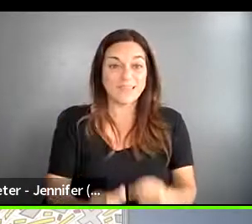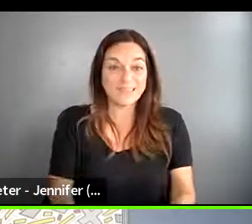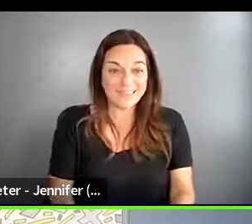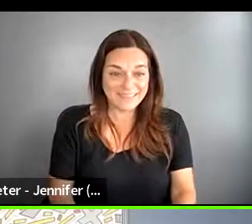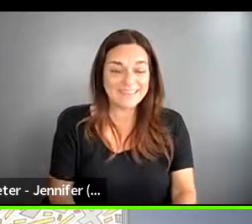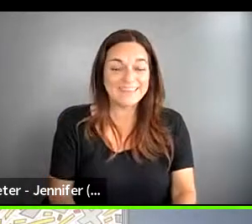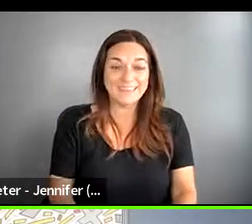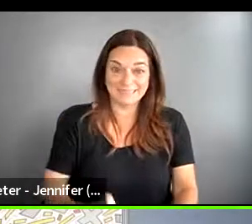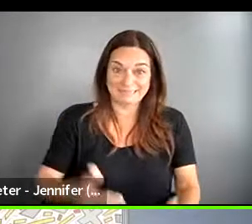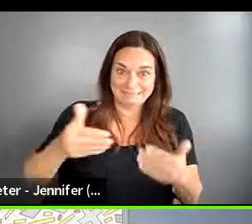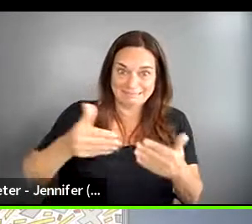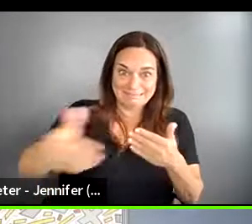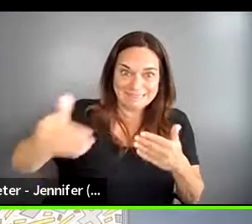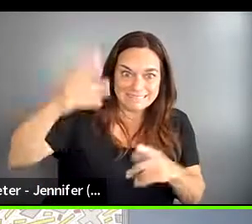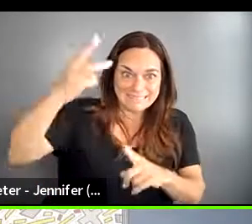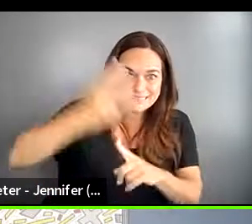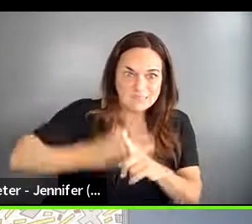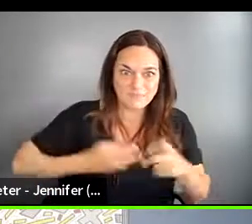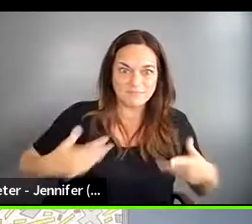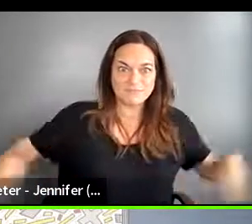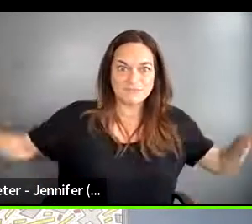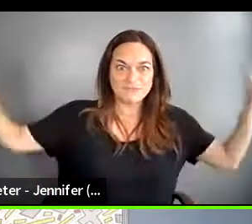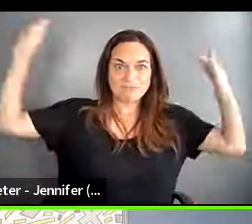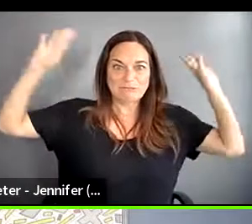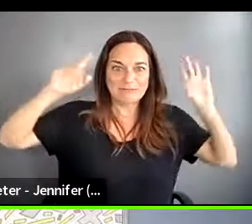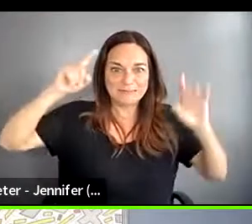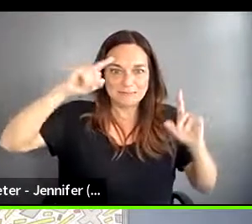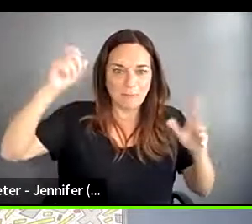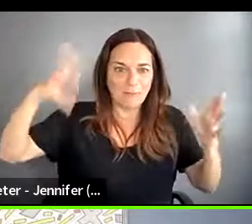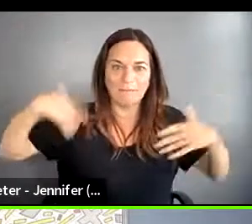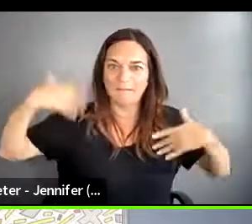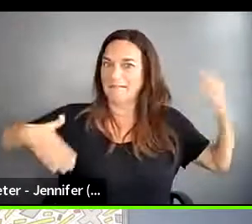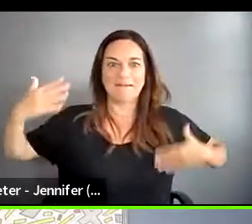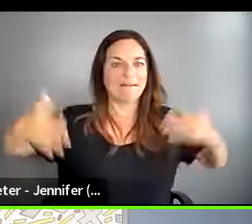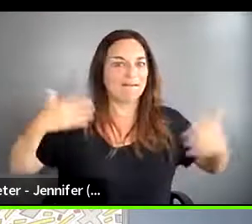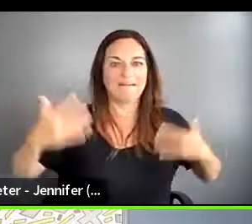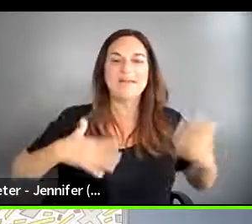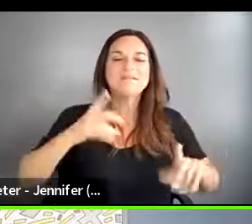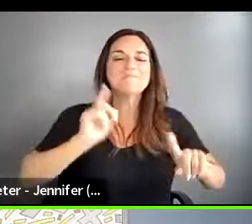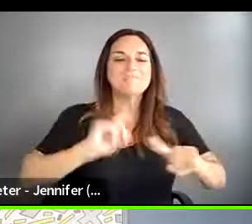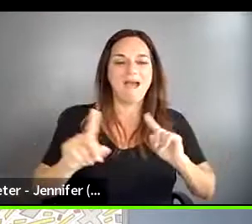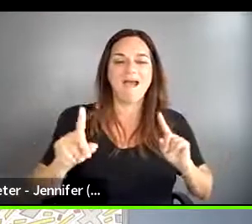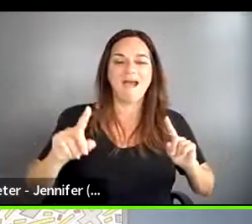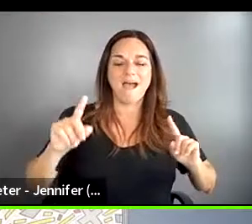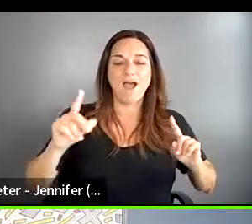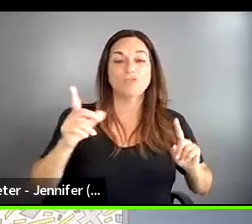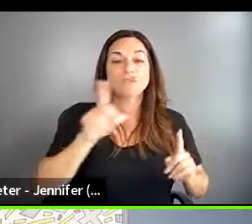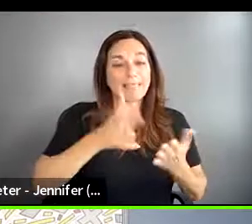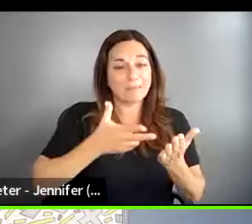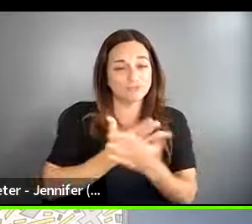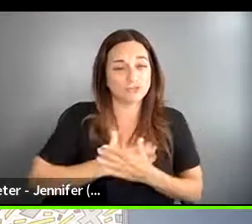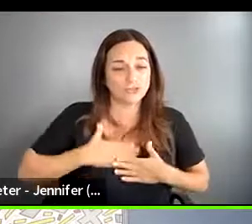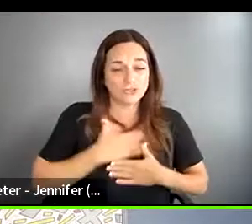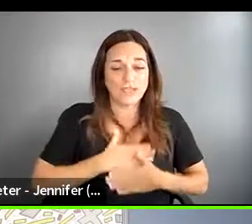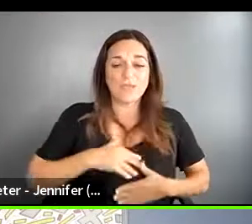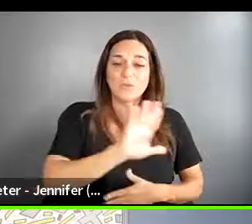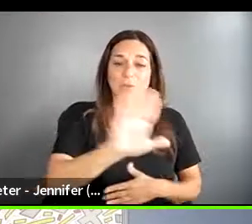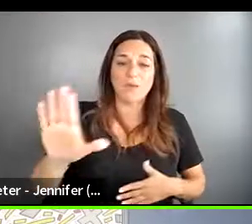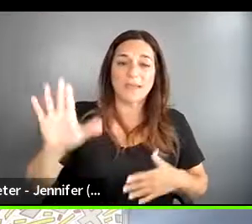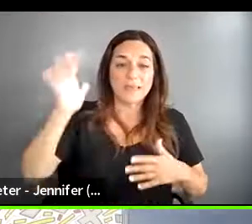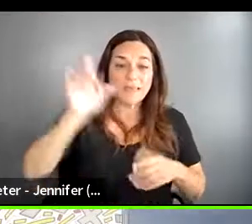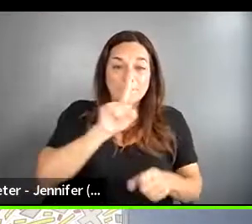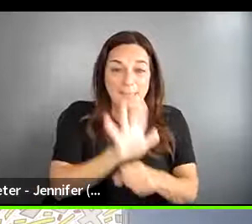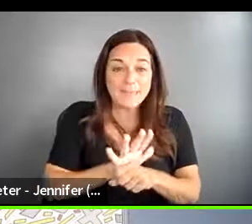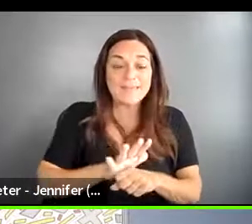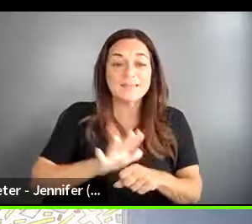we're 6 months since 2022 already. The summertime is crazy. But I truly appreciate your commitment, not only to